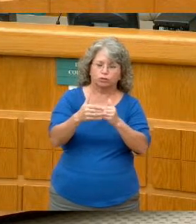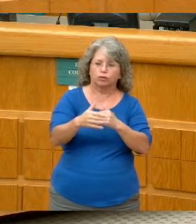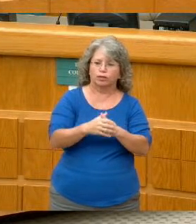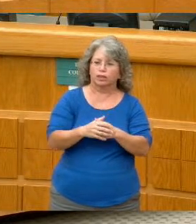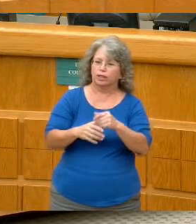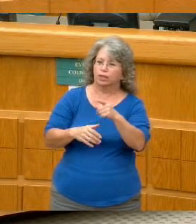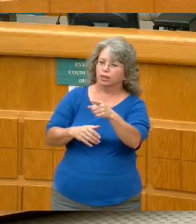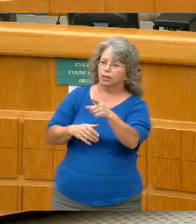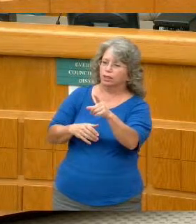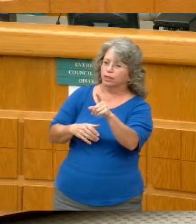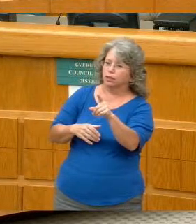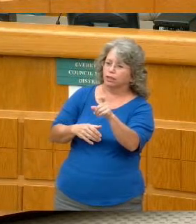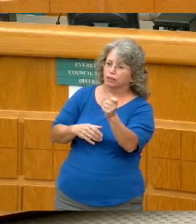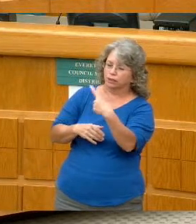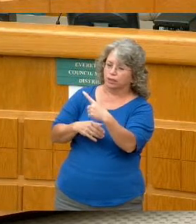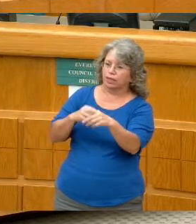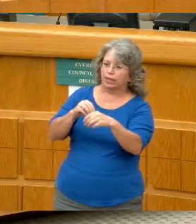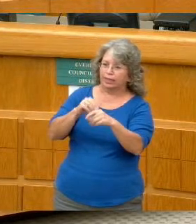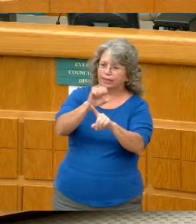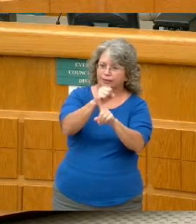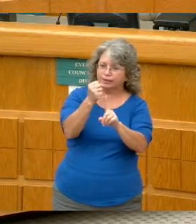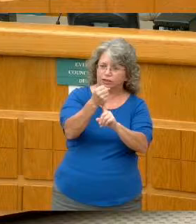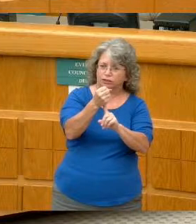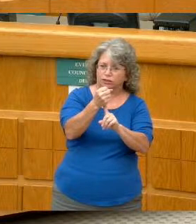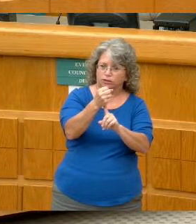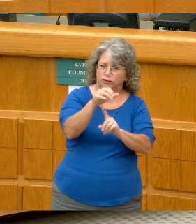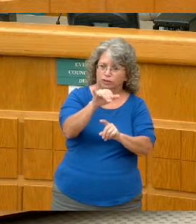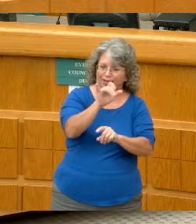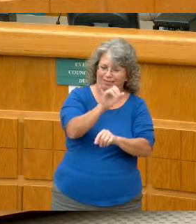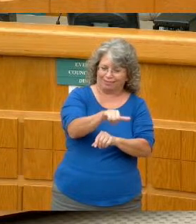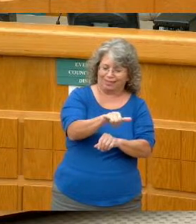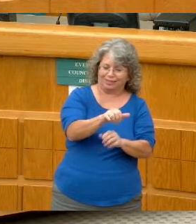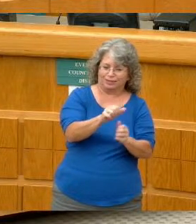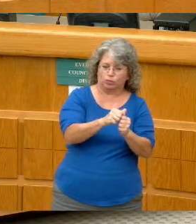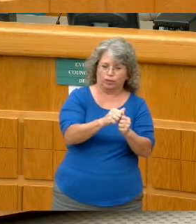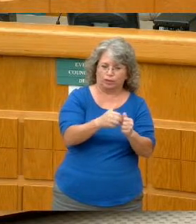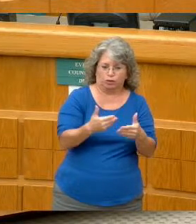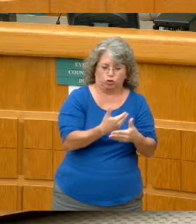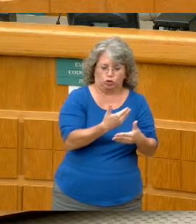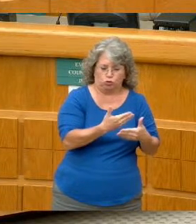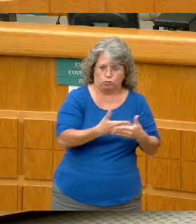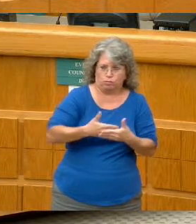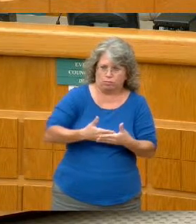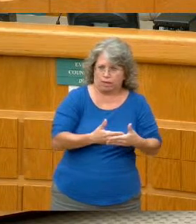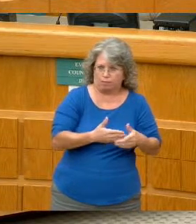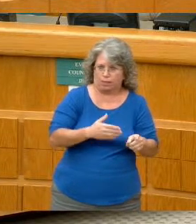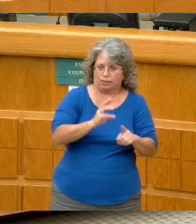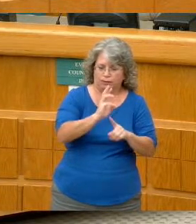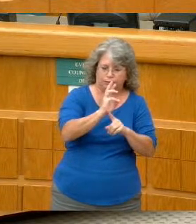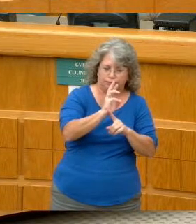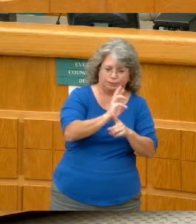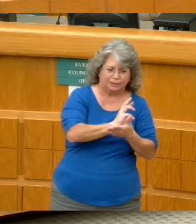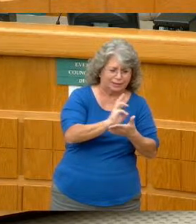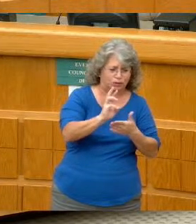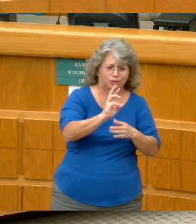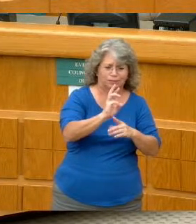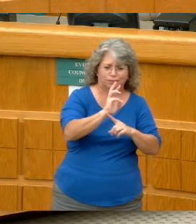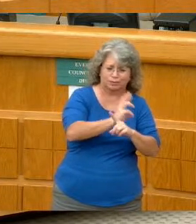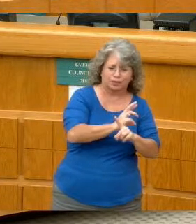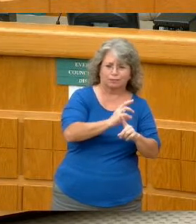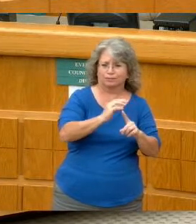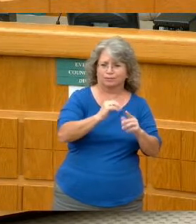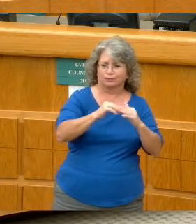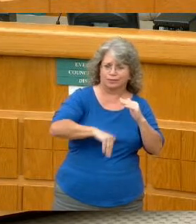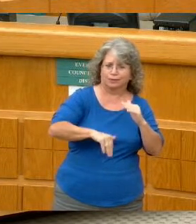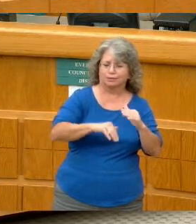this, do you believe newborns, childs who are 6 weeks, maybe even younger, older than that, should they not be in